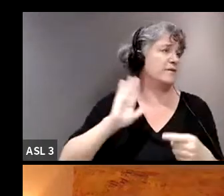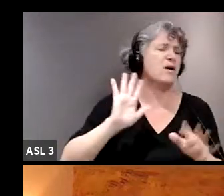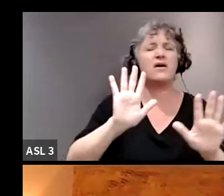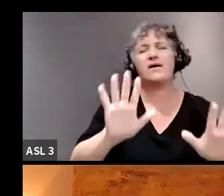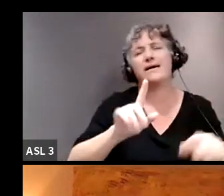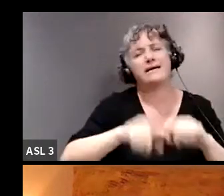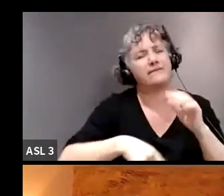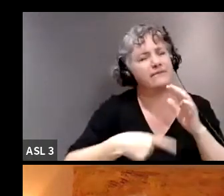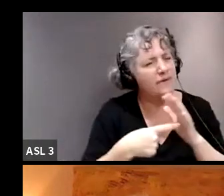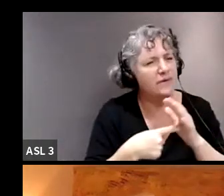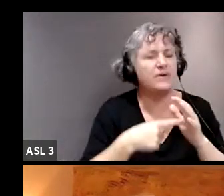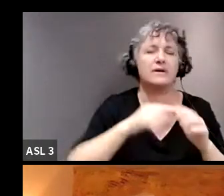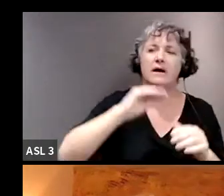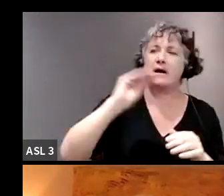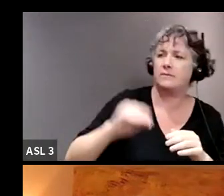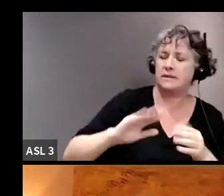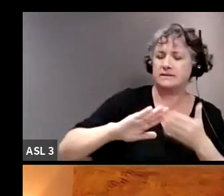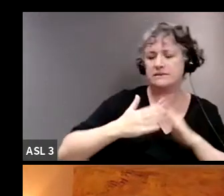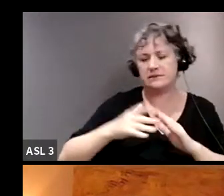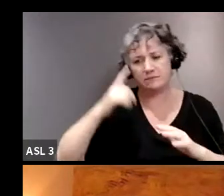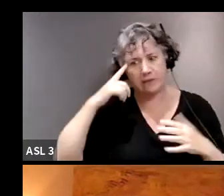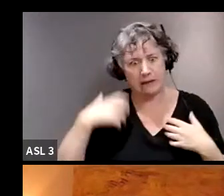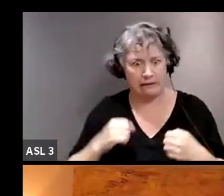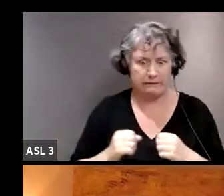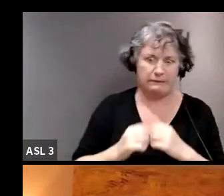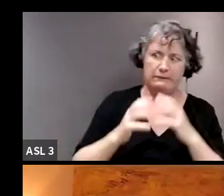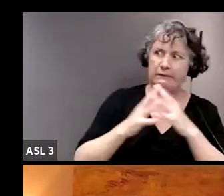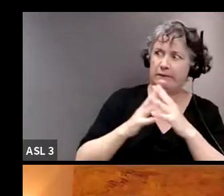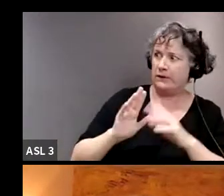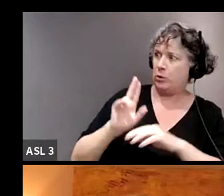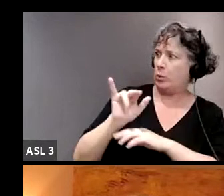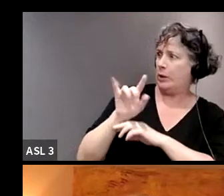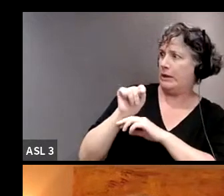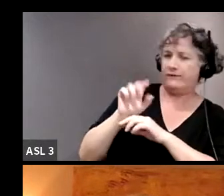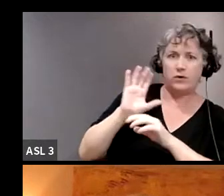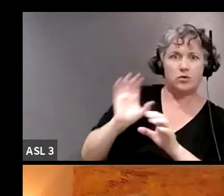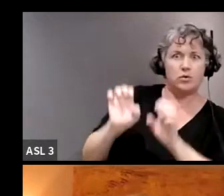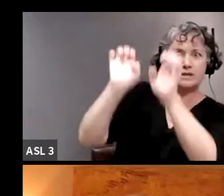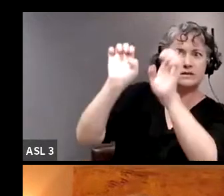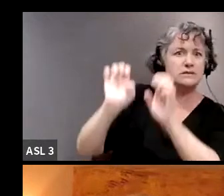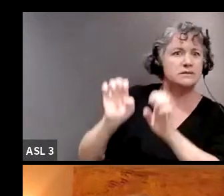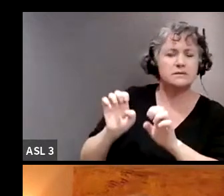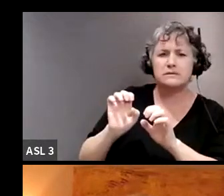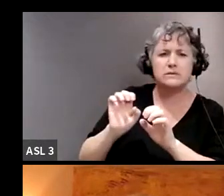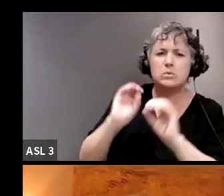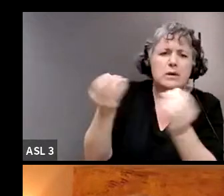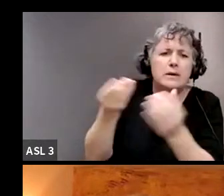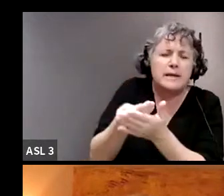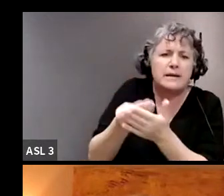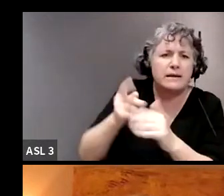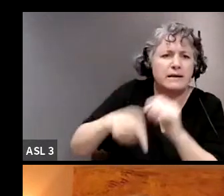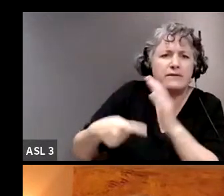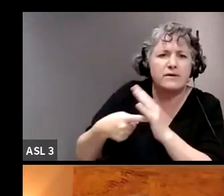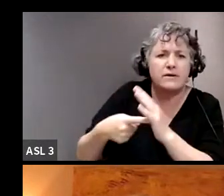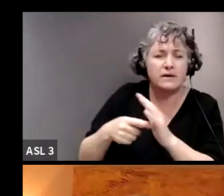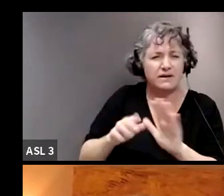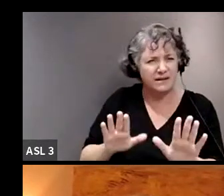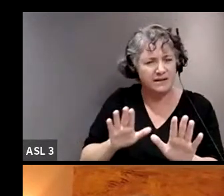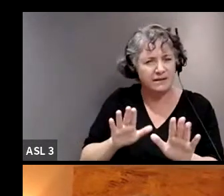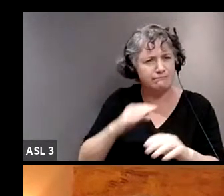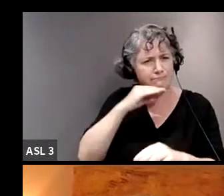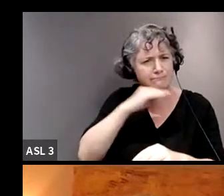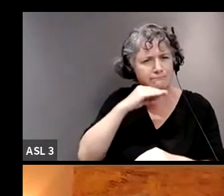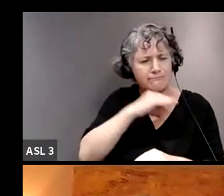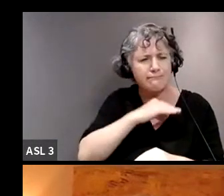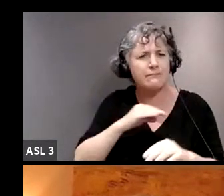have the money in the city property to create mental health crisis units and need to go to the province but but that isn't the case with four billion